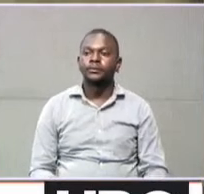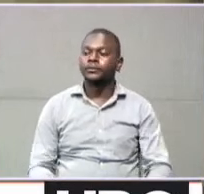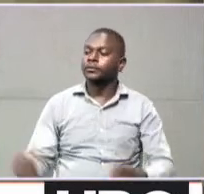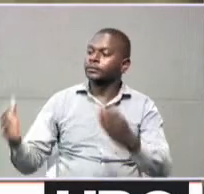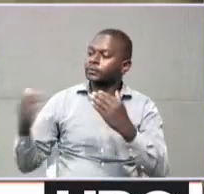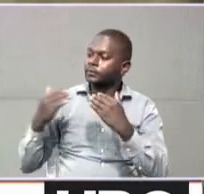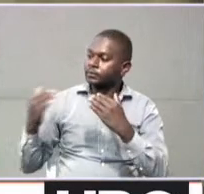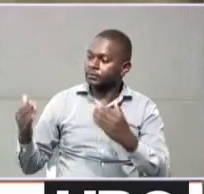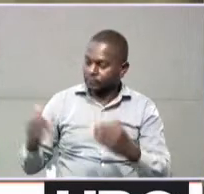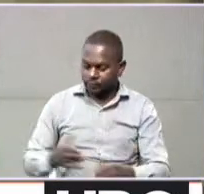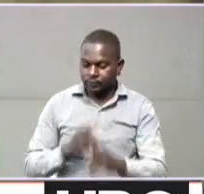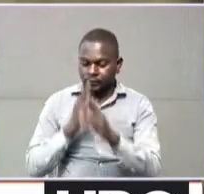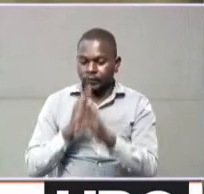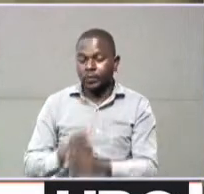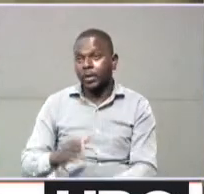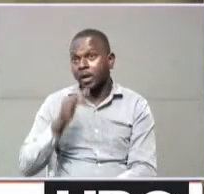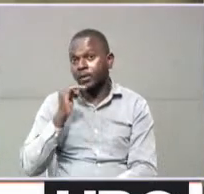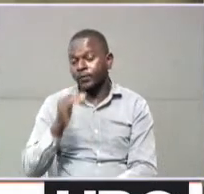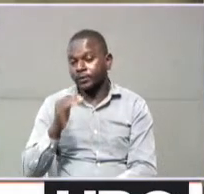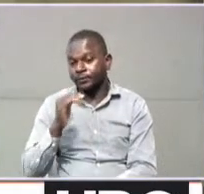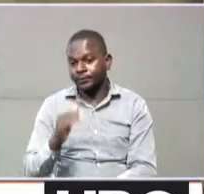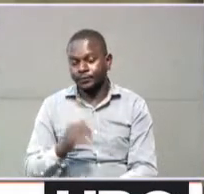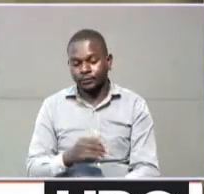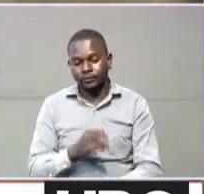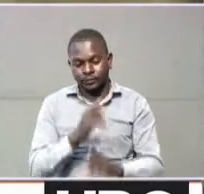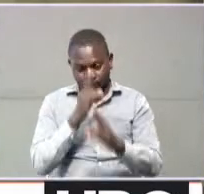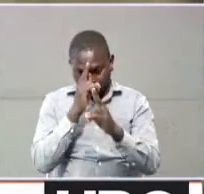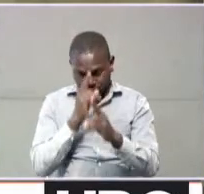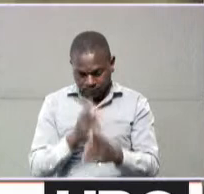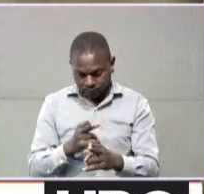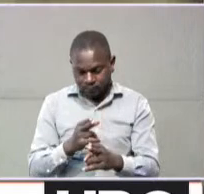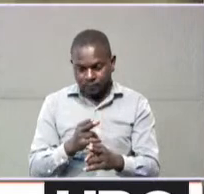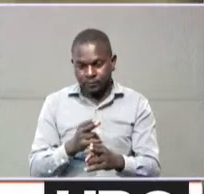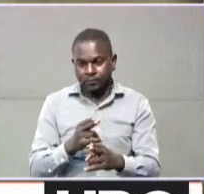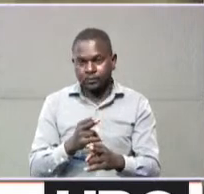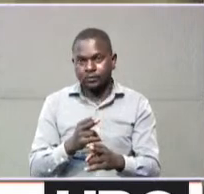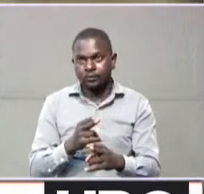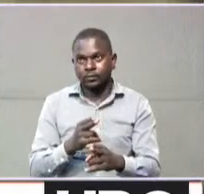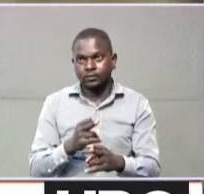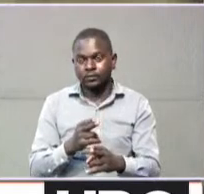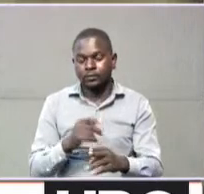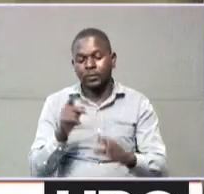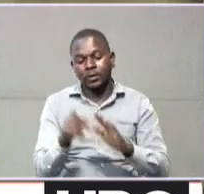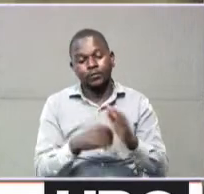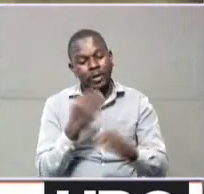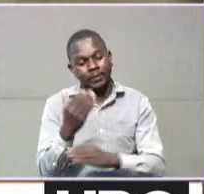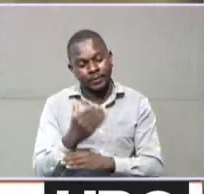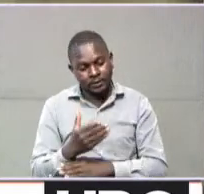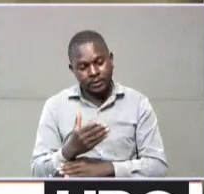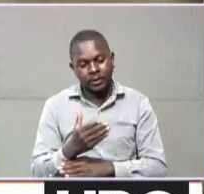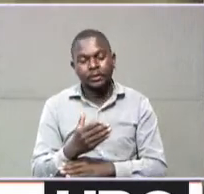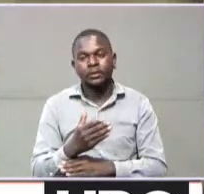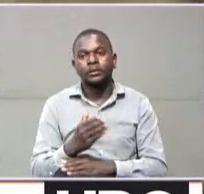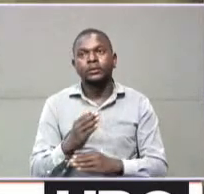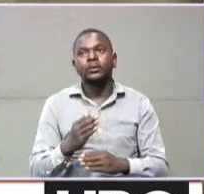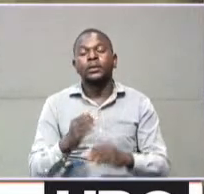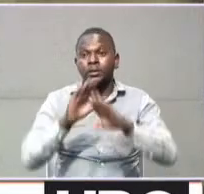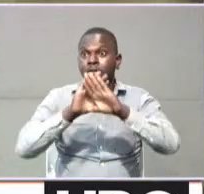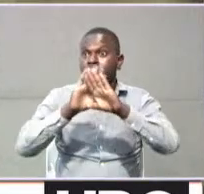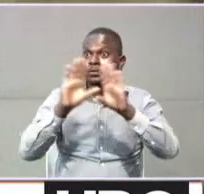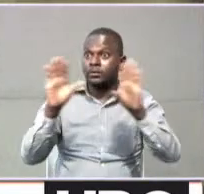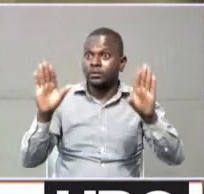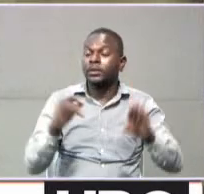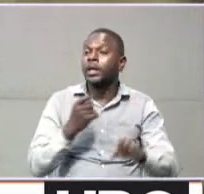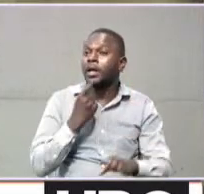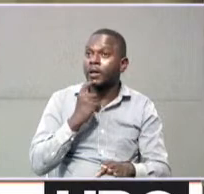uh thank you honorable speaker right on our prime minister we are all aware that